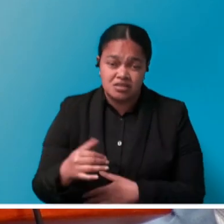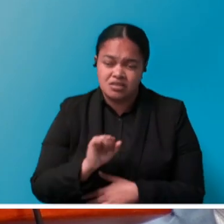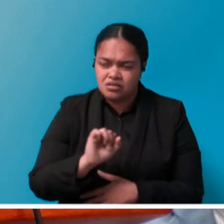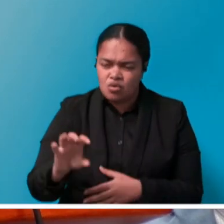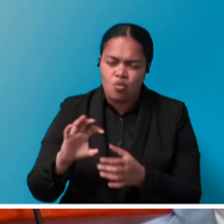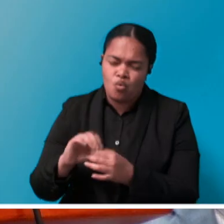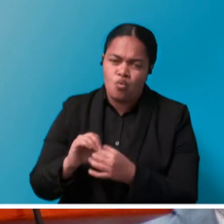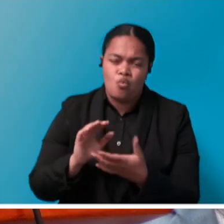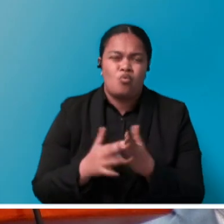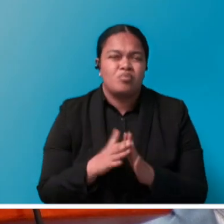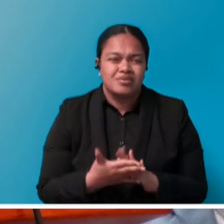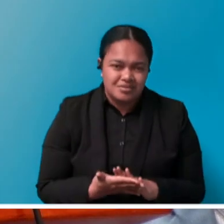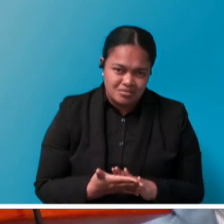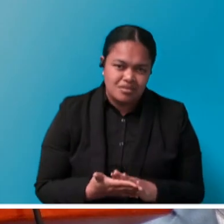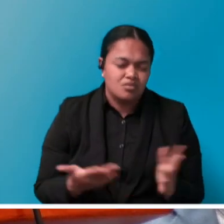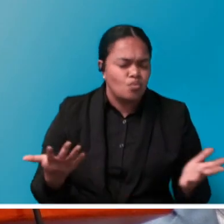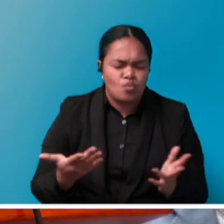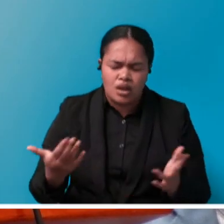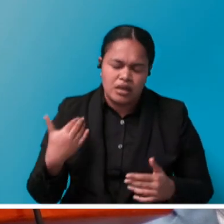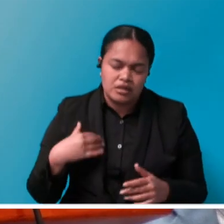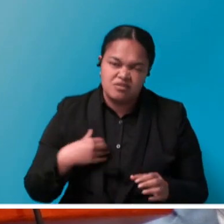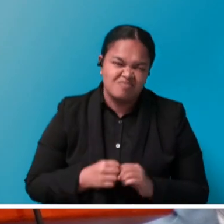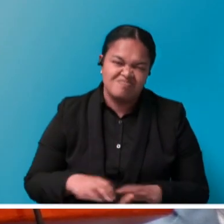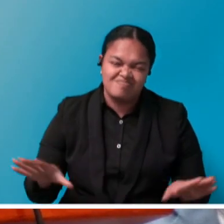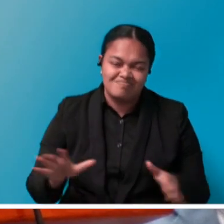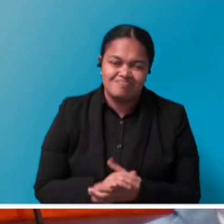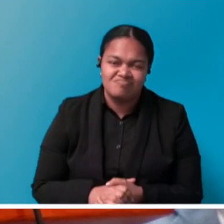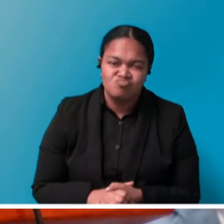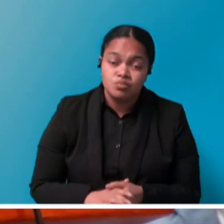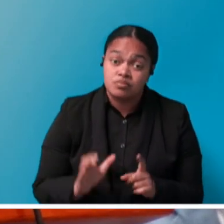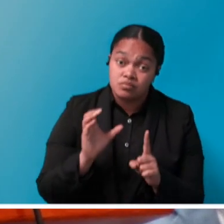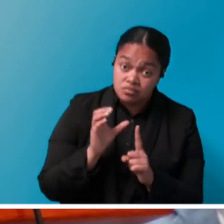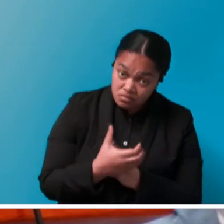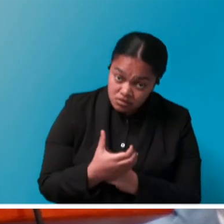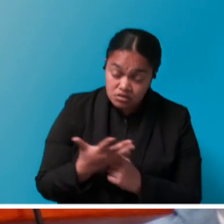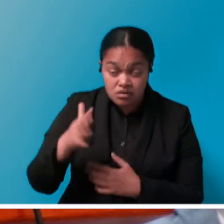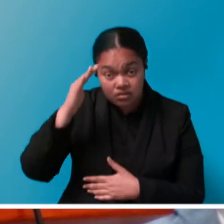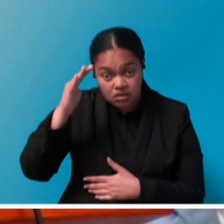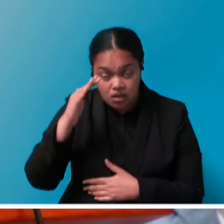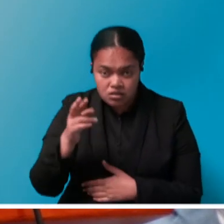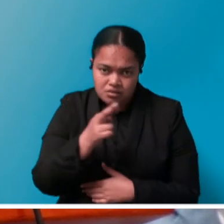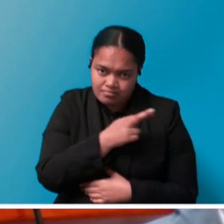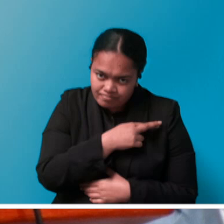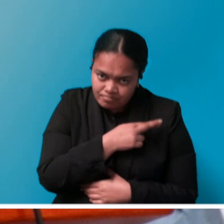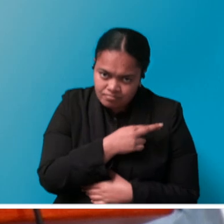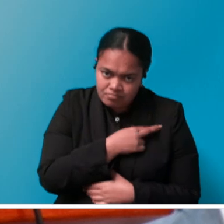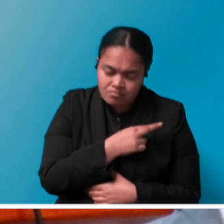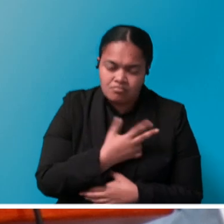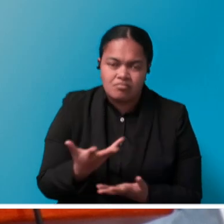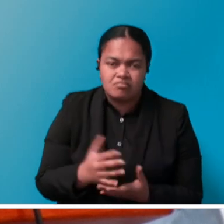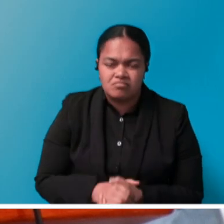communities, and in where they live. A culture where adults take responsibility and